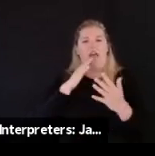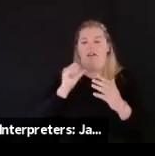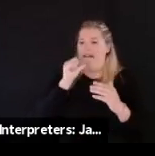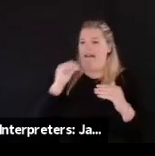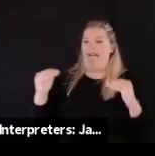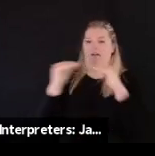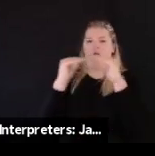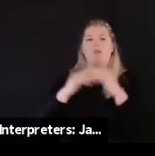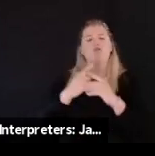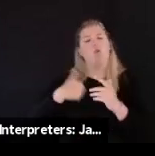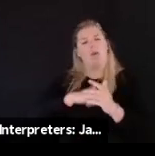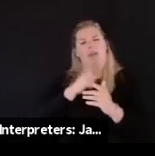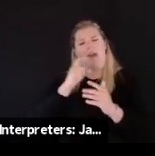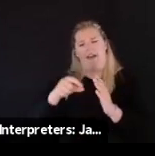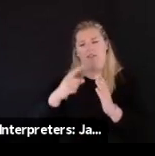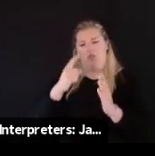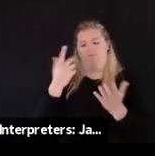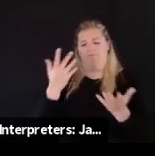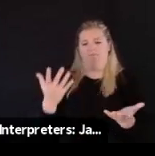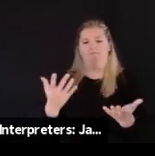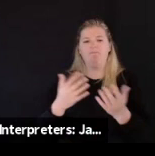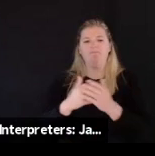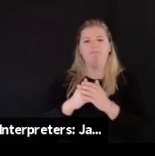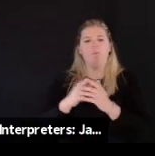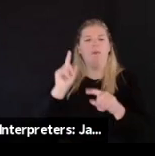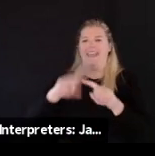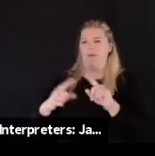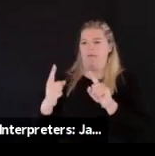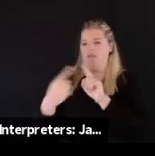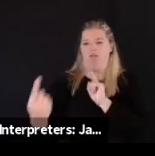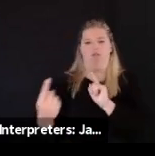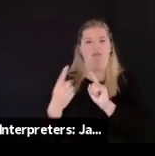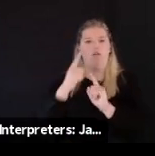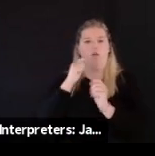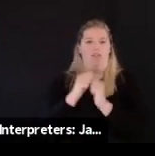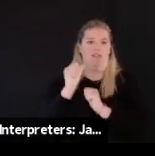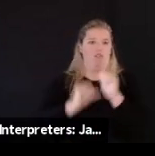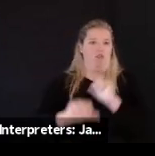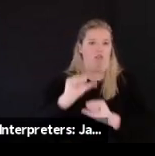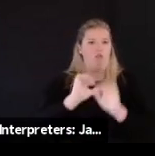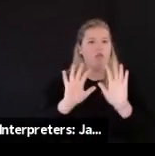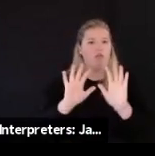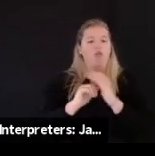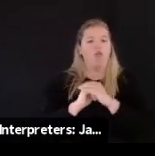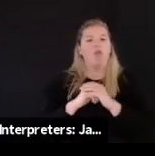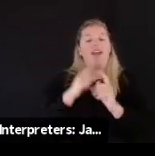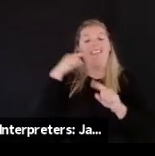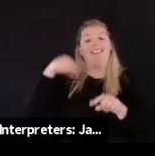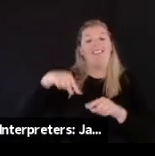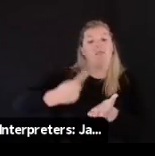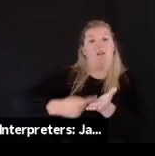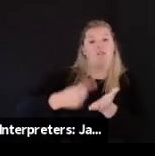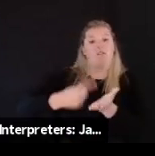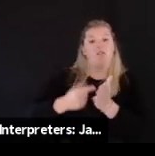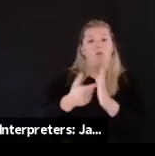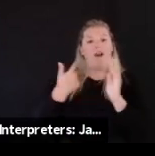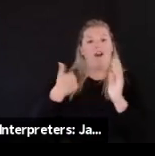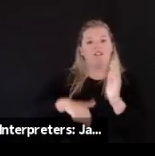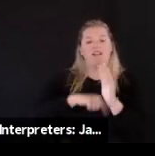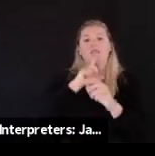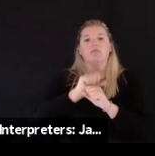a position in opposition with each other right now, because this conversation requires us to really do the deep